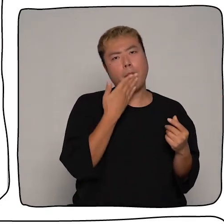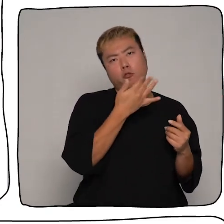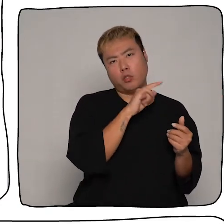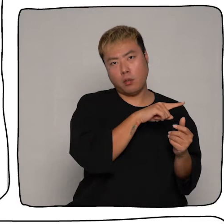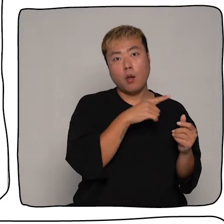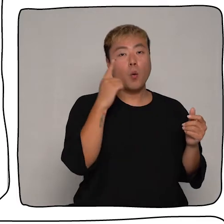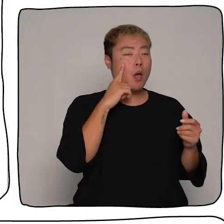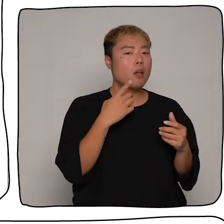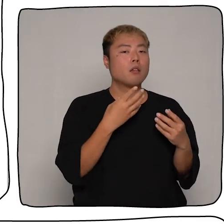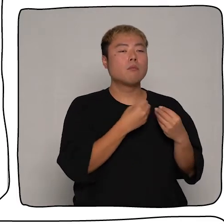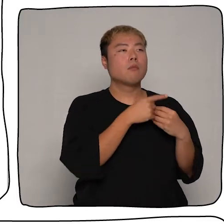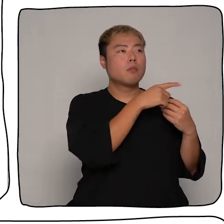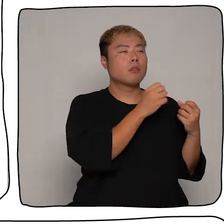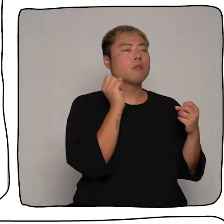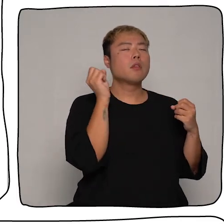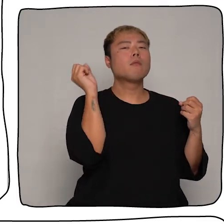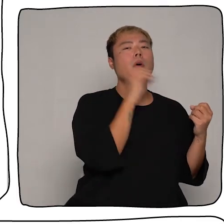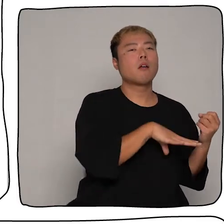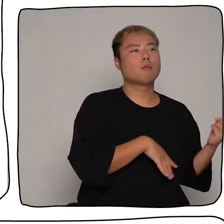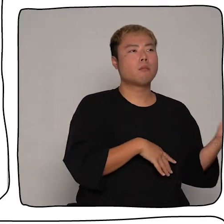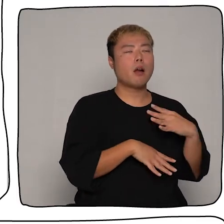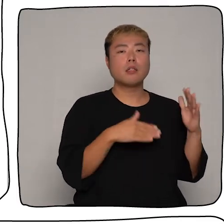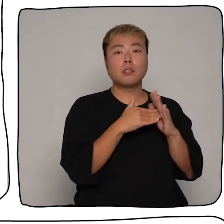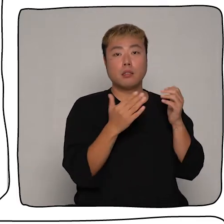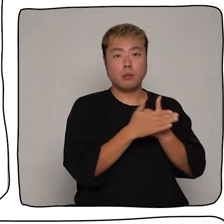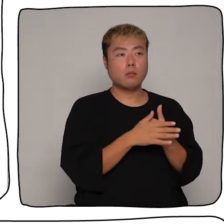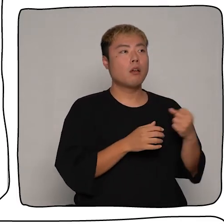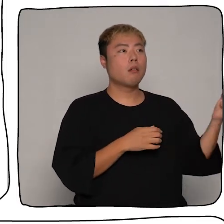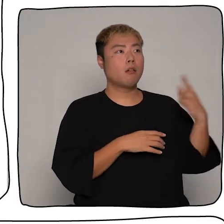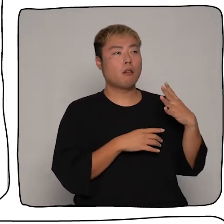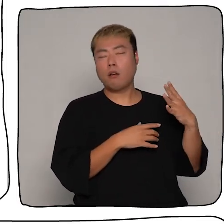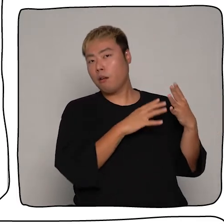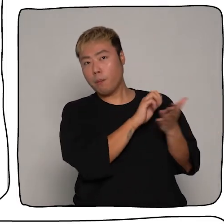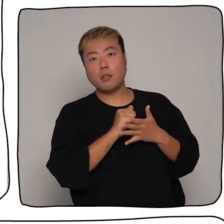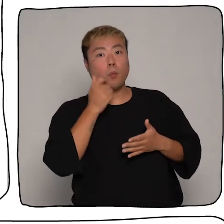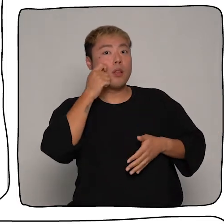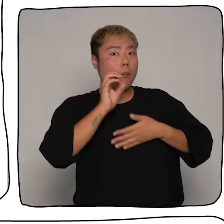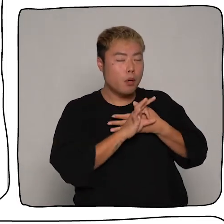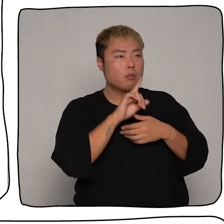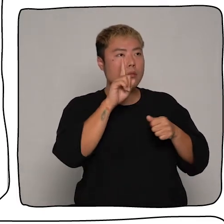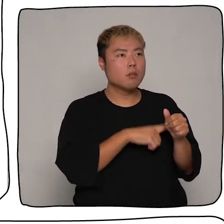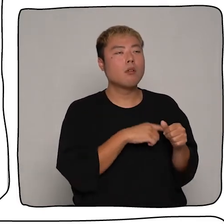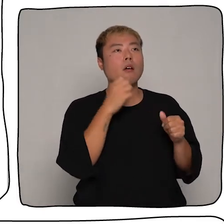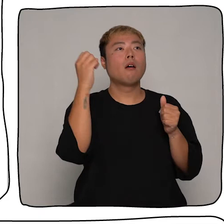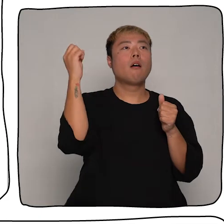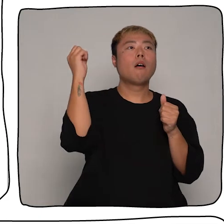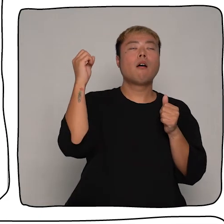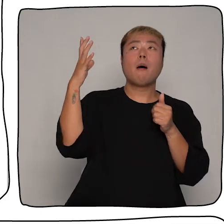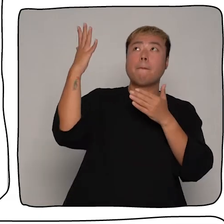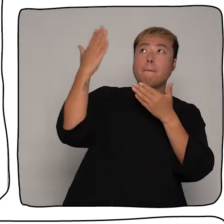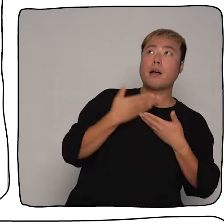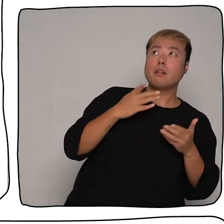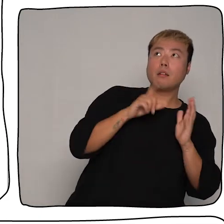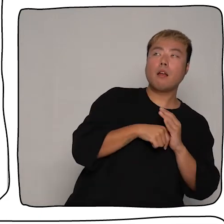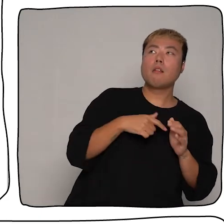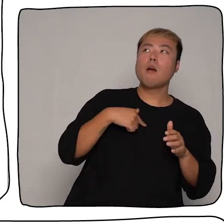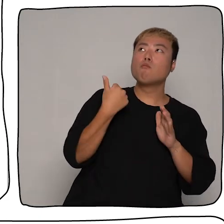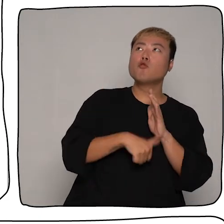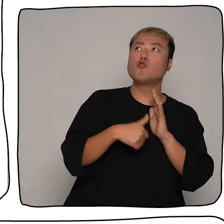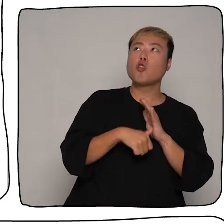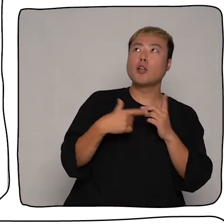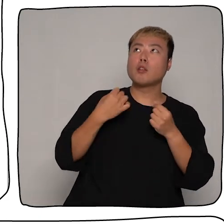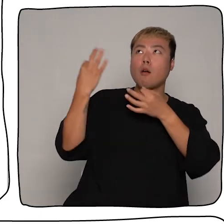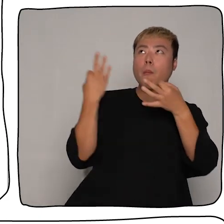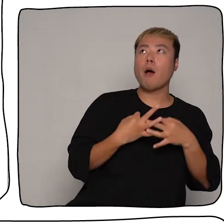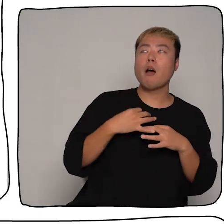on reactions from a care receiver, a care receiver may feel treated like